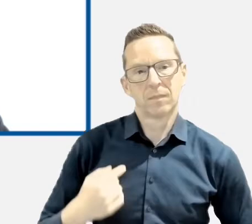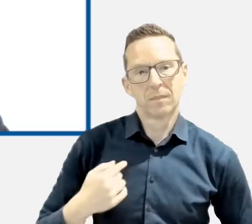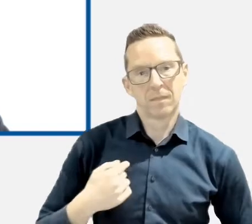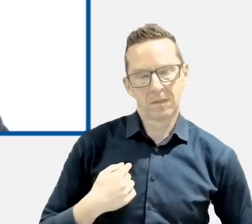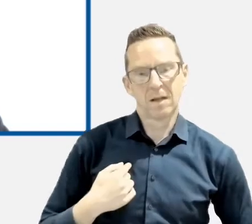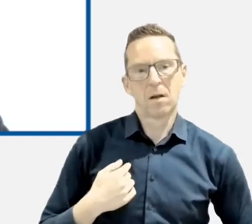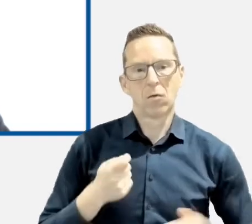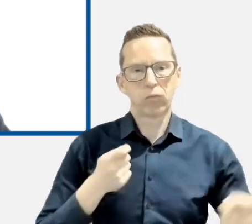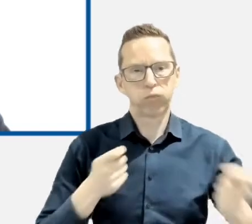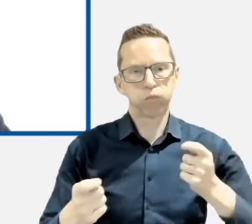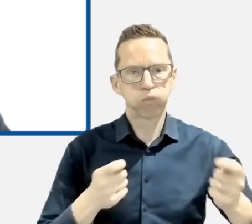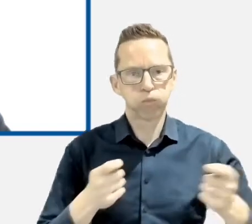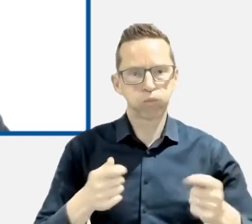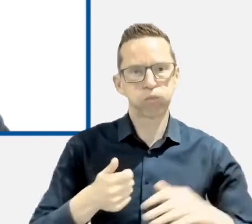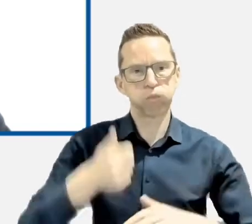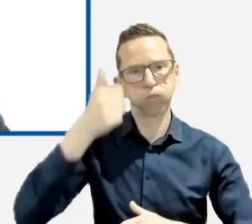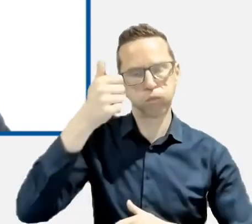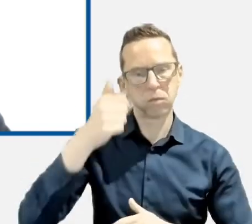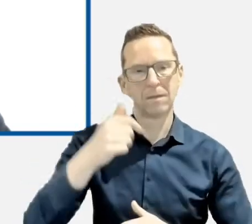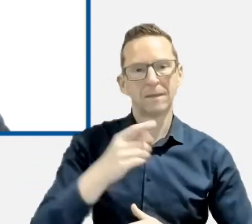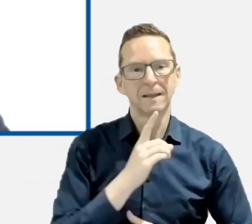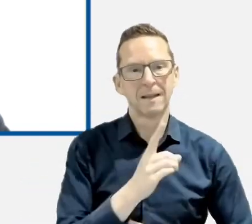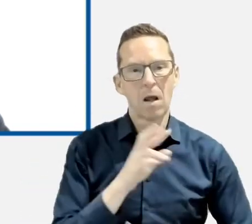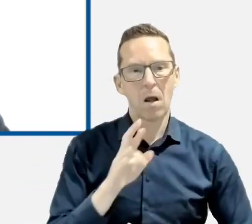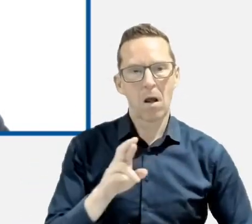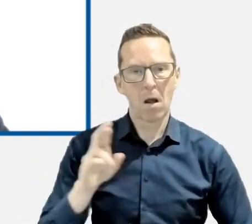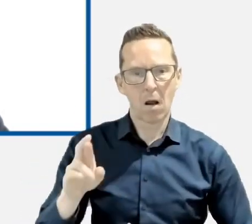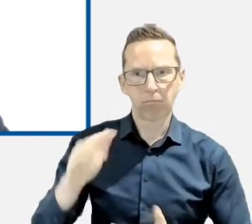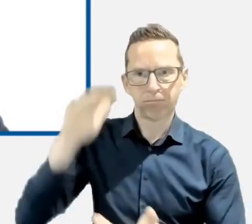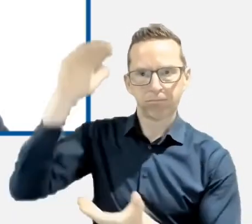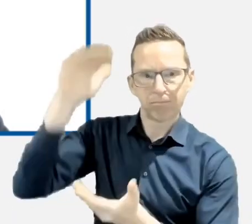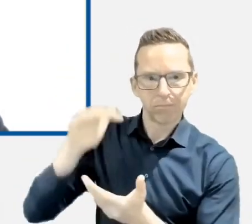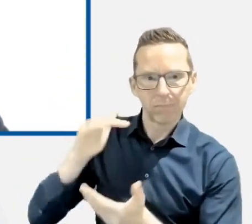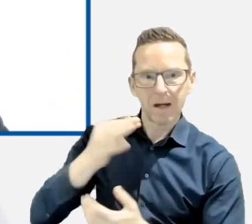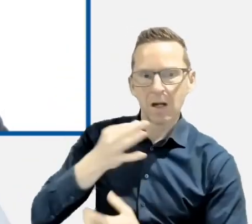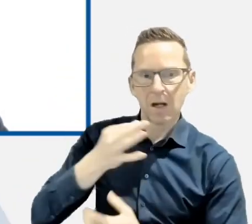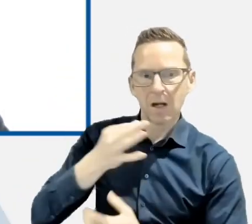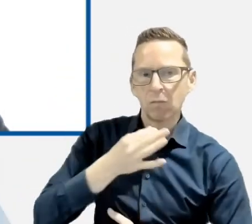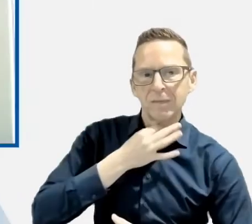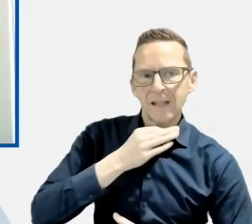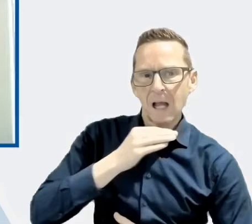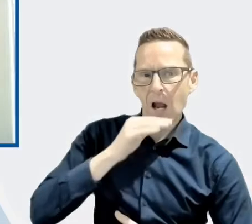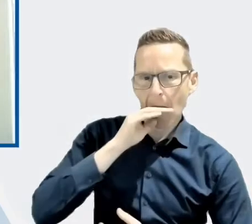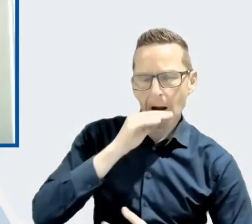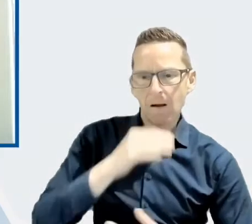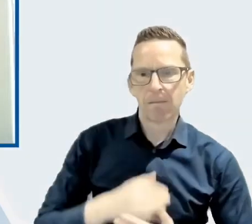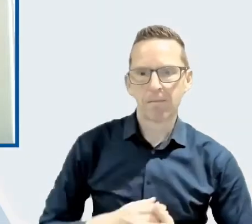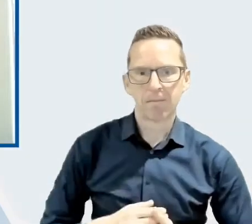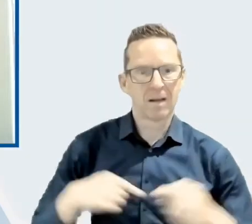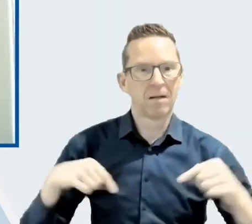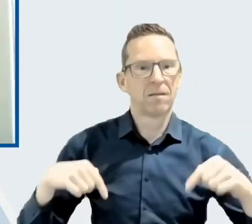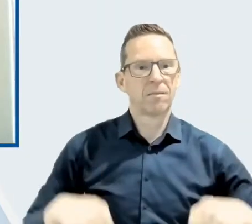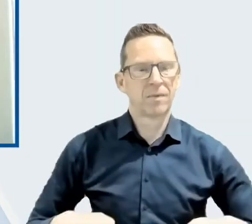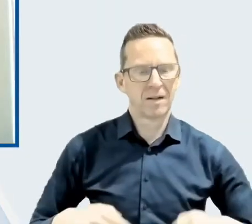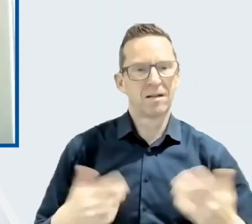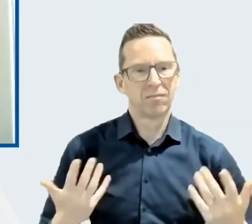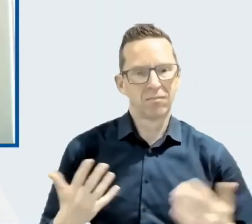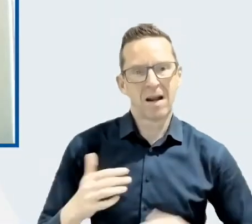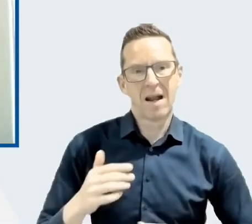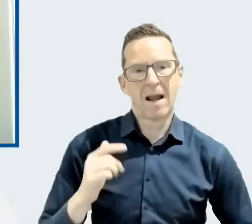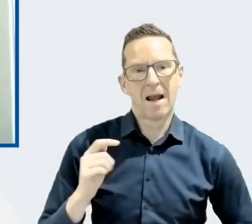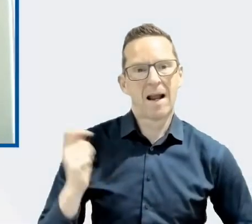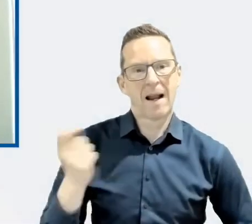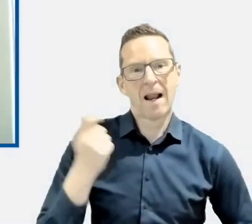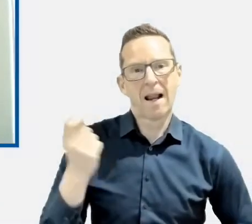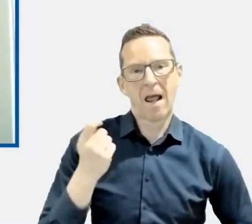on Development, IGAD, the IGAD Climate Prediction Application Center here in Nairobi. Thank you. Thank you very much, Ahmed. Last but